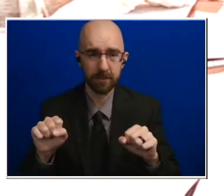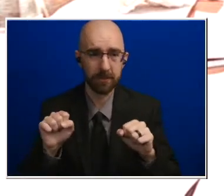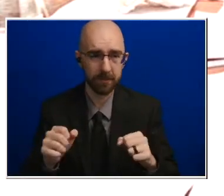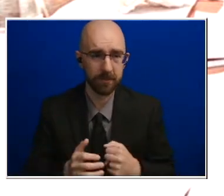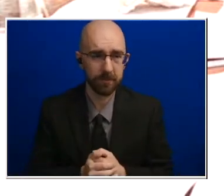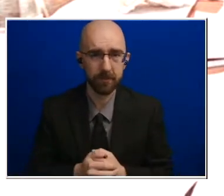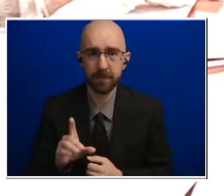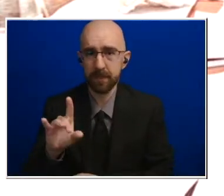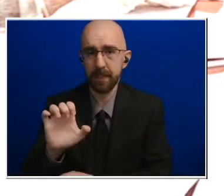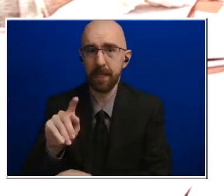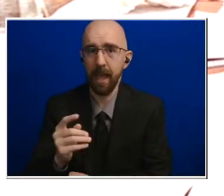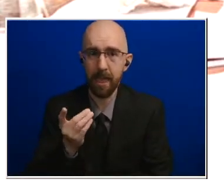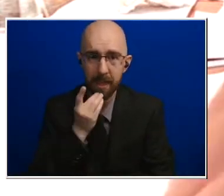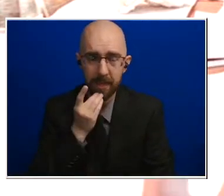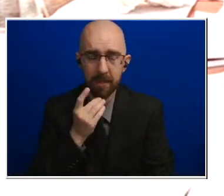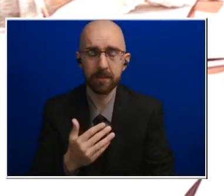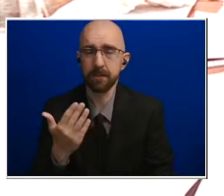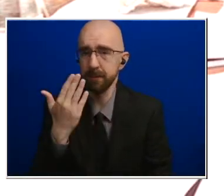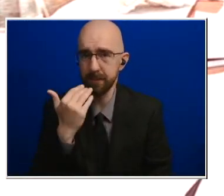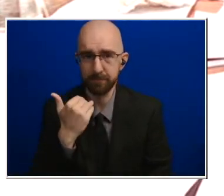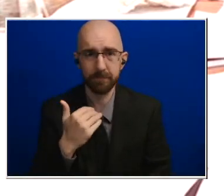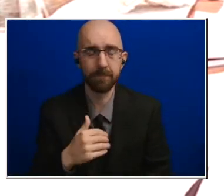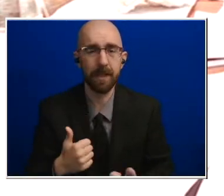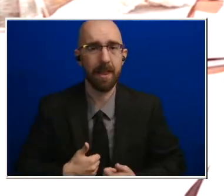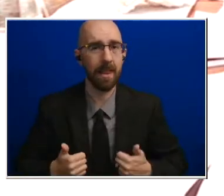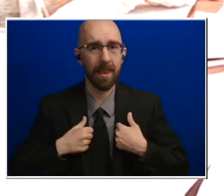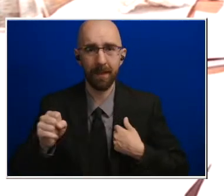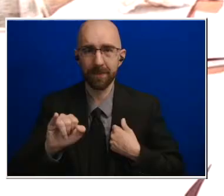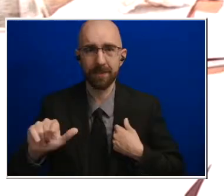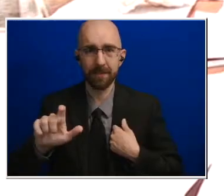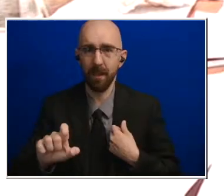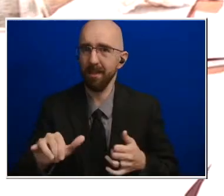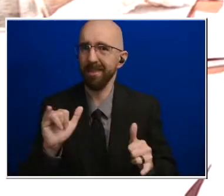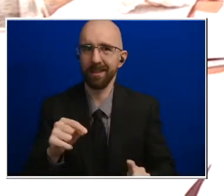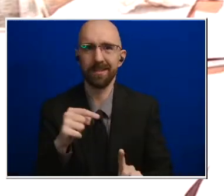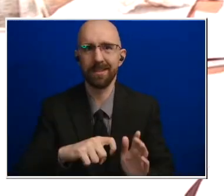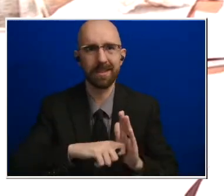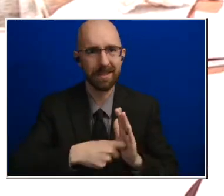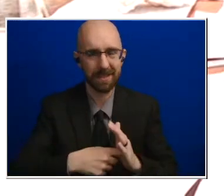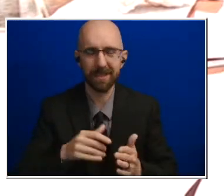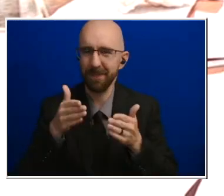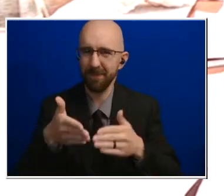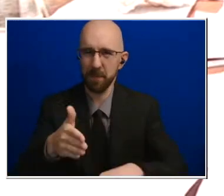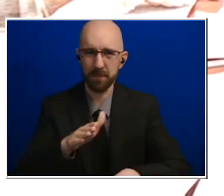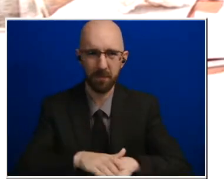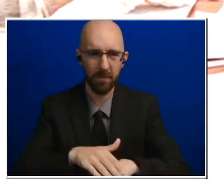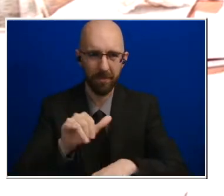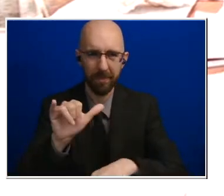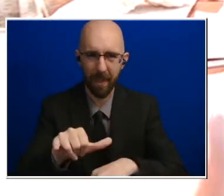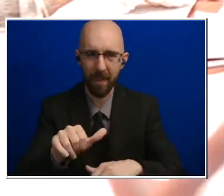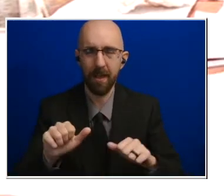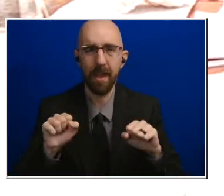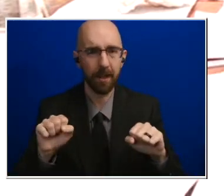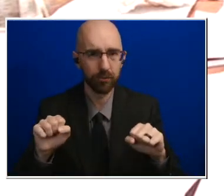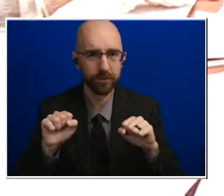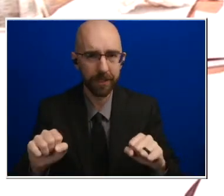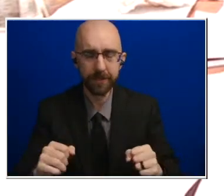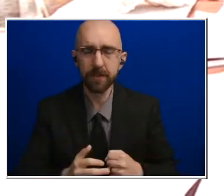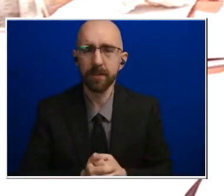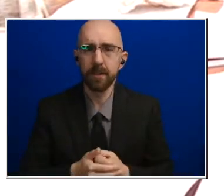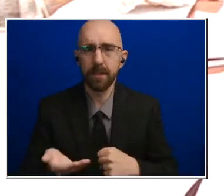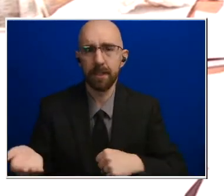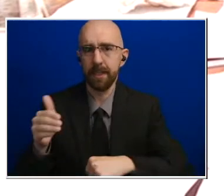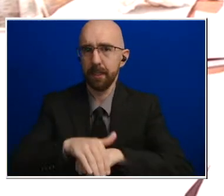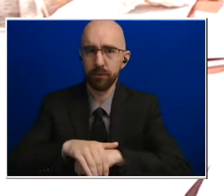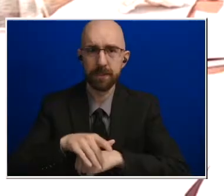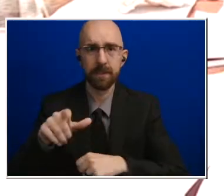diet and sleep and, lifestyle. And so really focused on exercise, increase, the